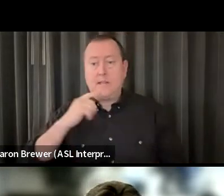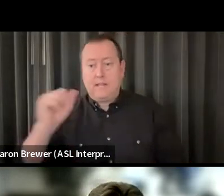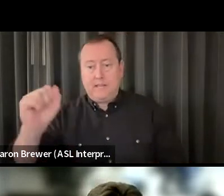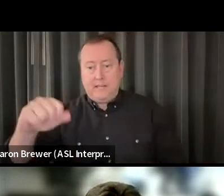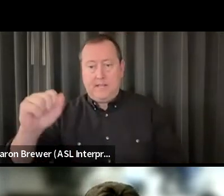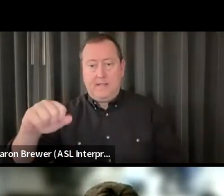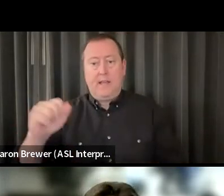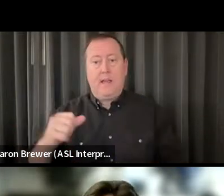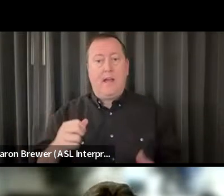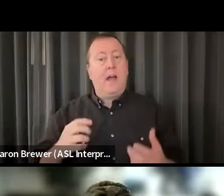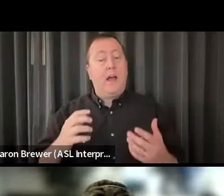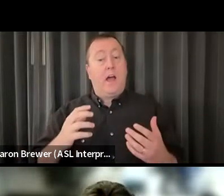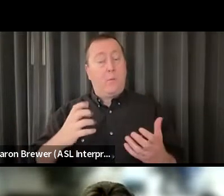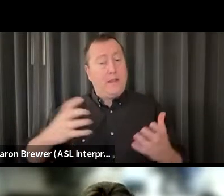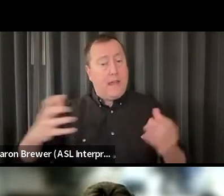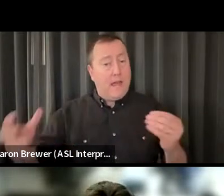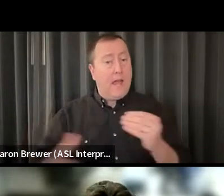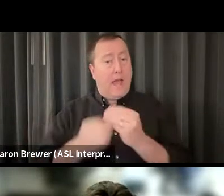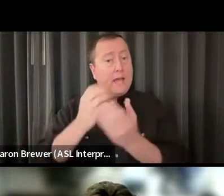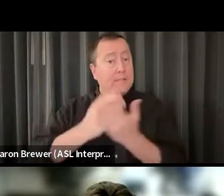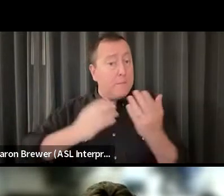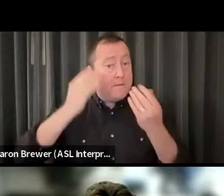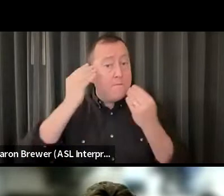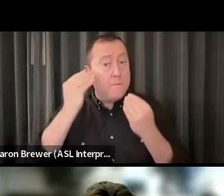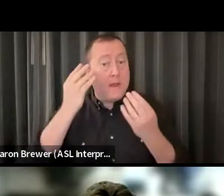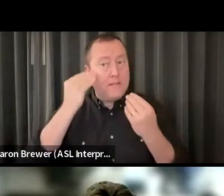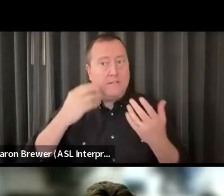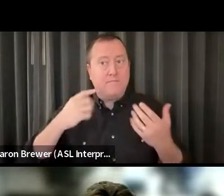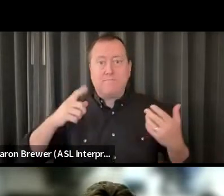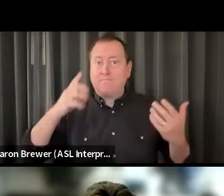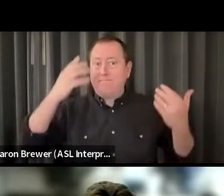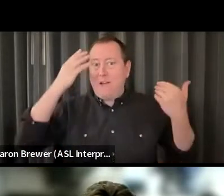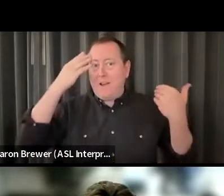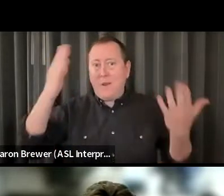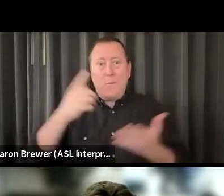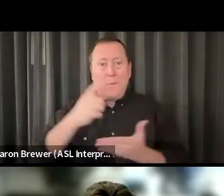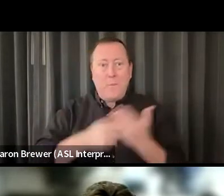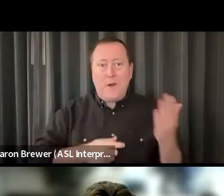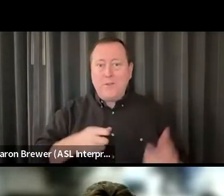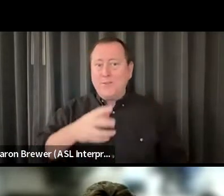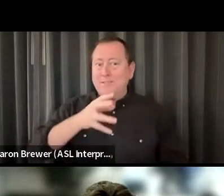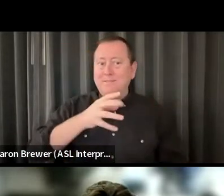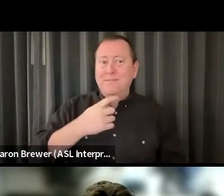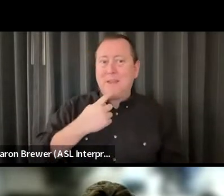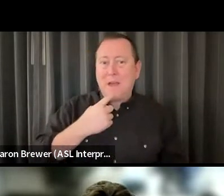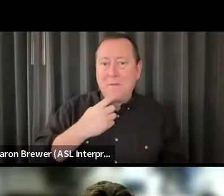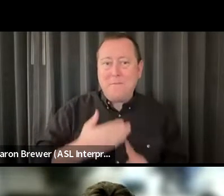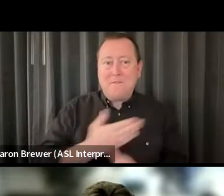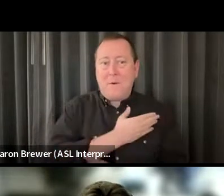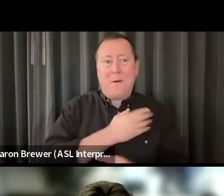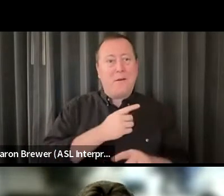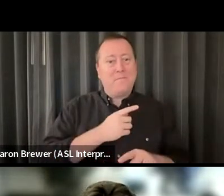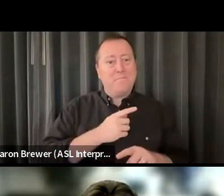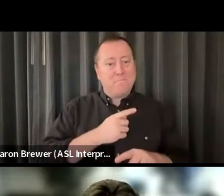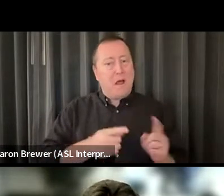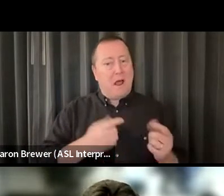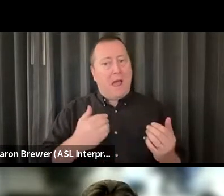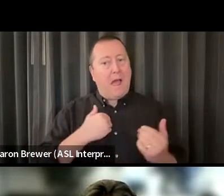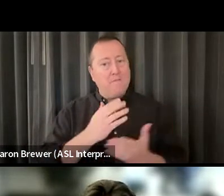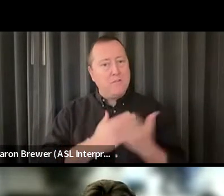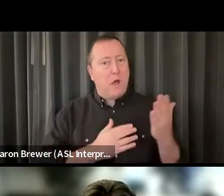some information to this. Not knowing what was stated before, I put some bullet point notes together for